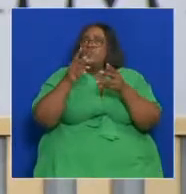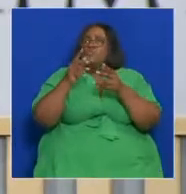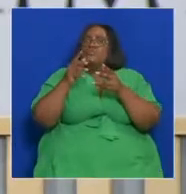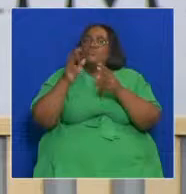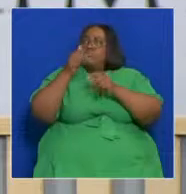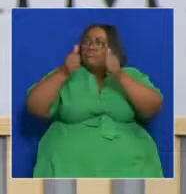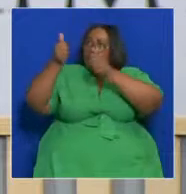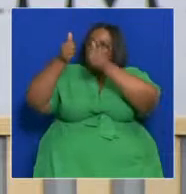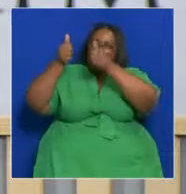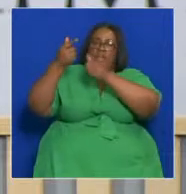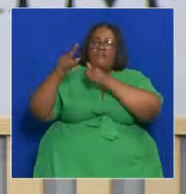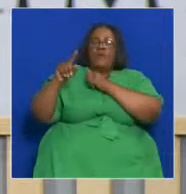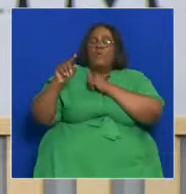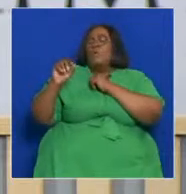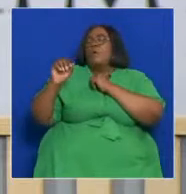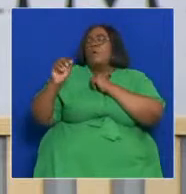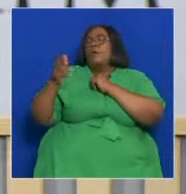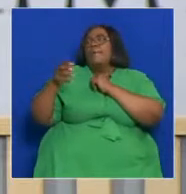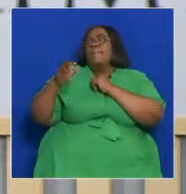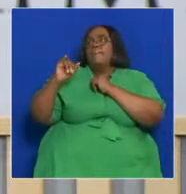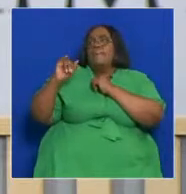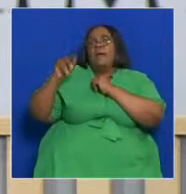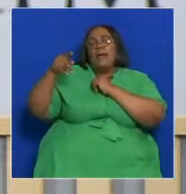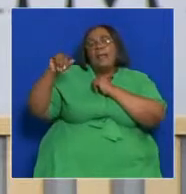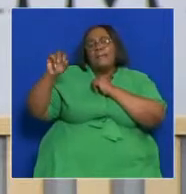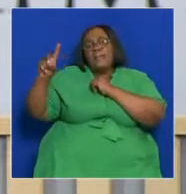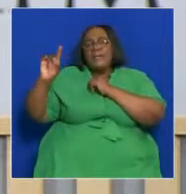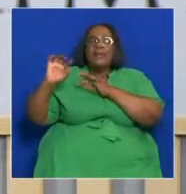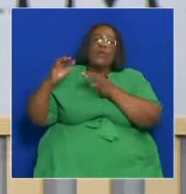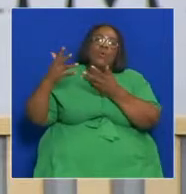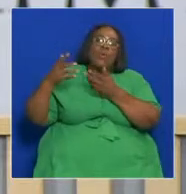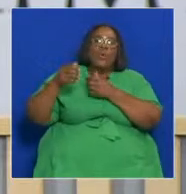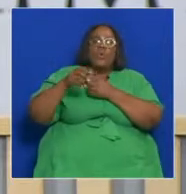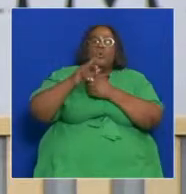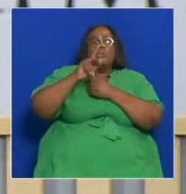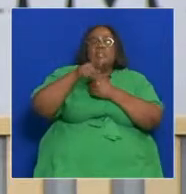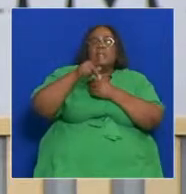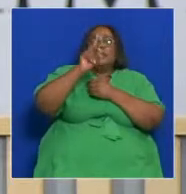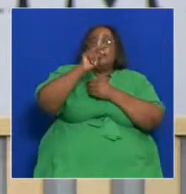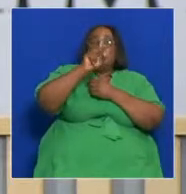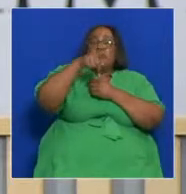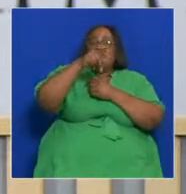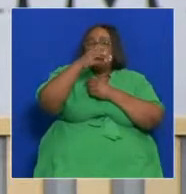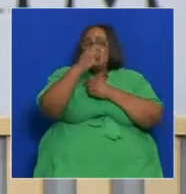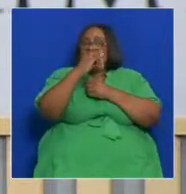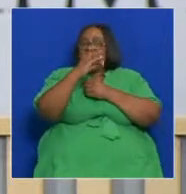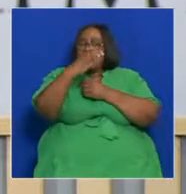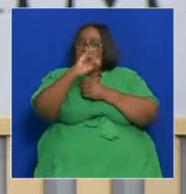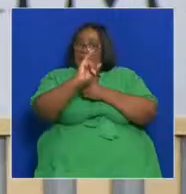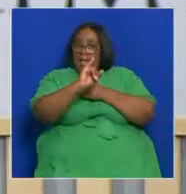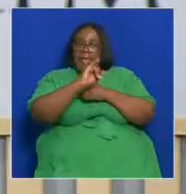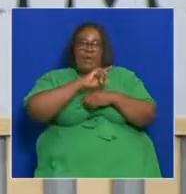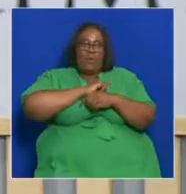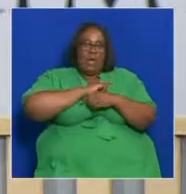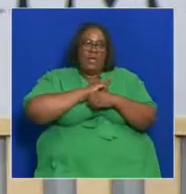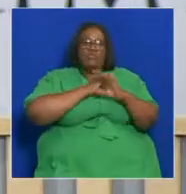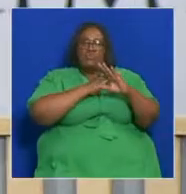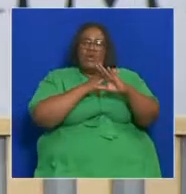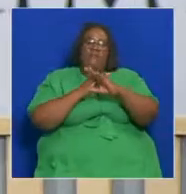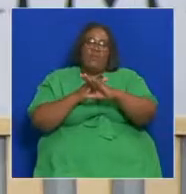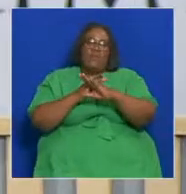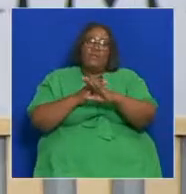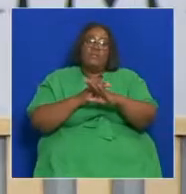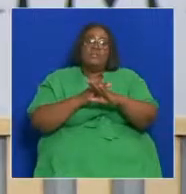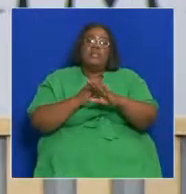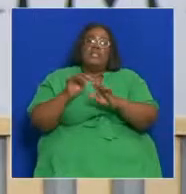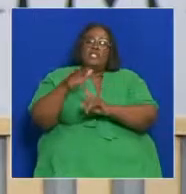matter. I would refer them to the head of DPCI, exactly to avoid a situation where we take on the matter that are